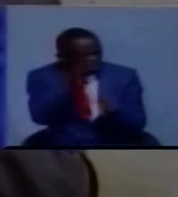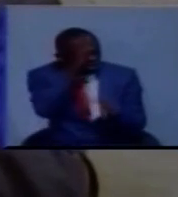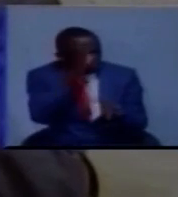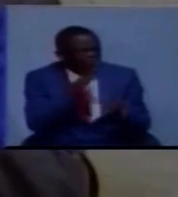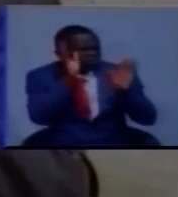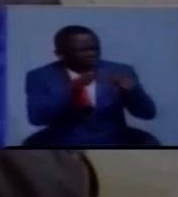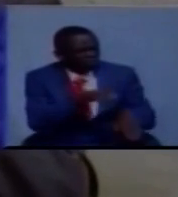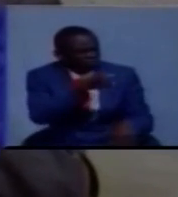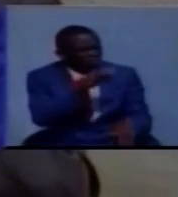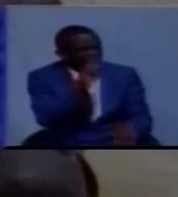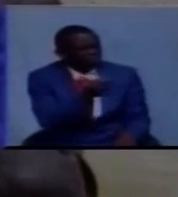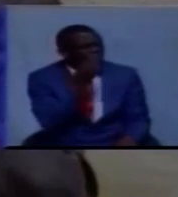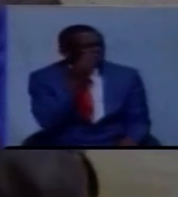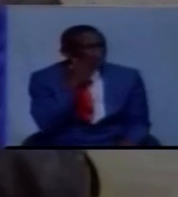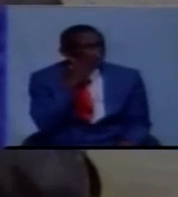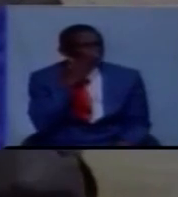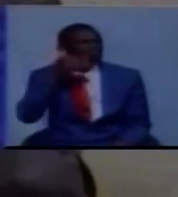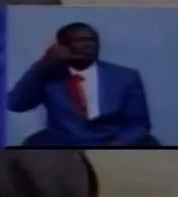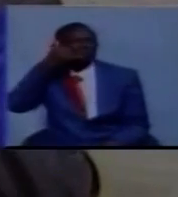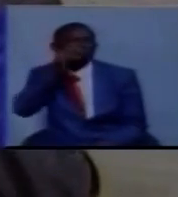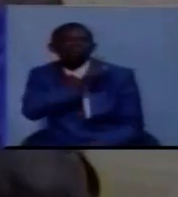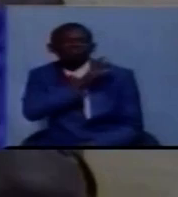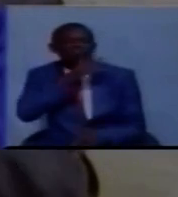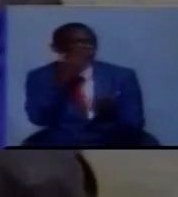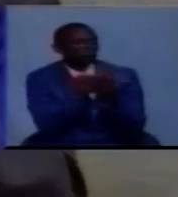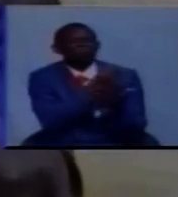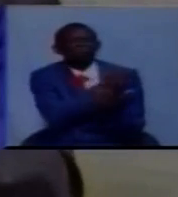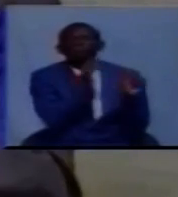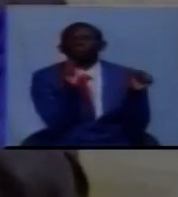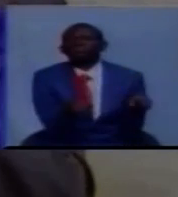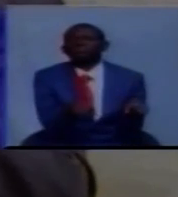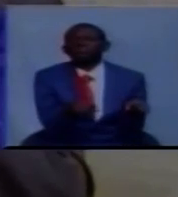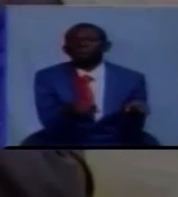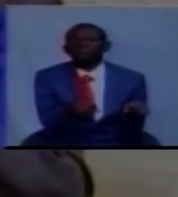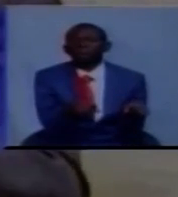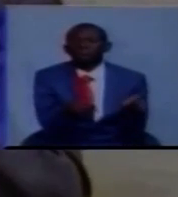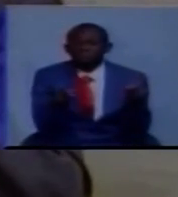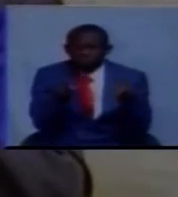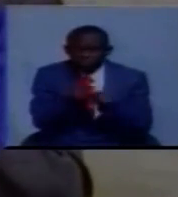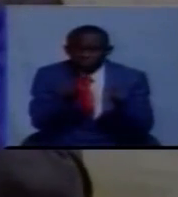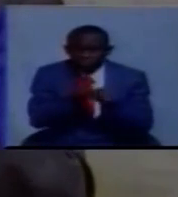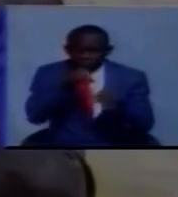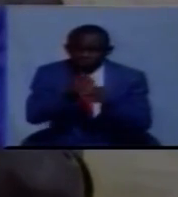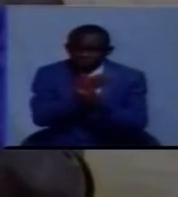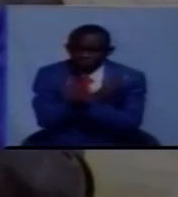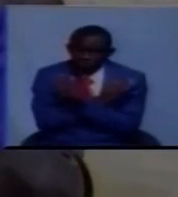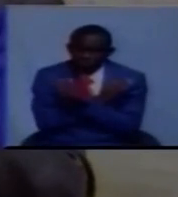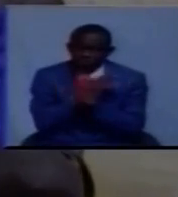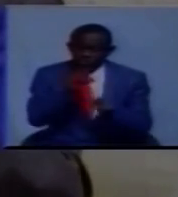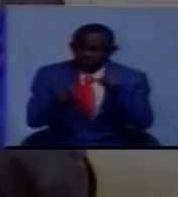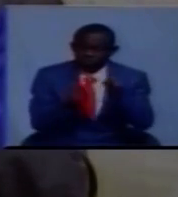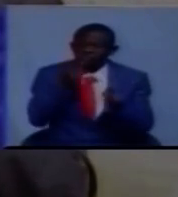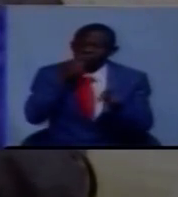they are negligent. So even in this case, what we are saying is we need to educate the people. We need to educate the workers.